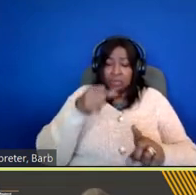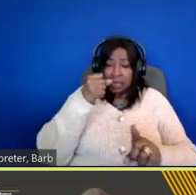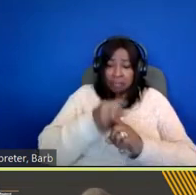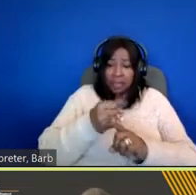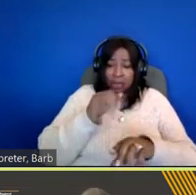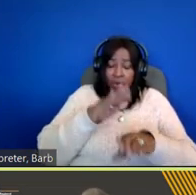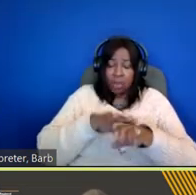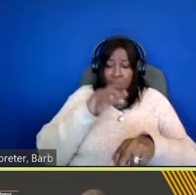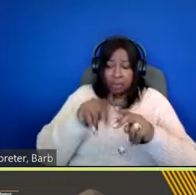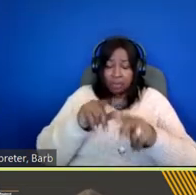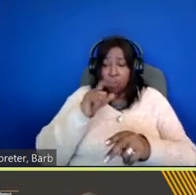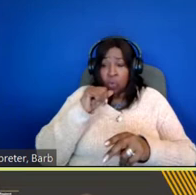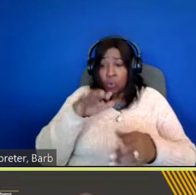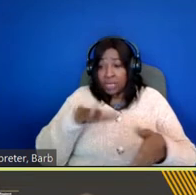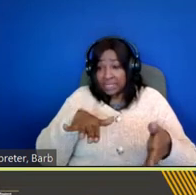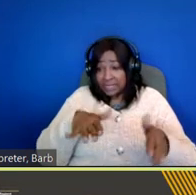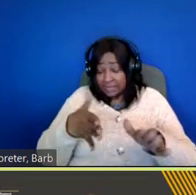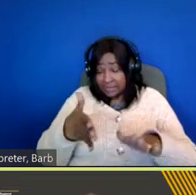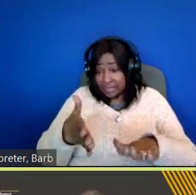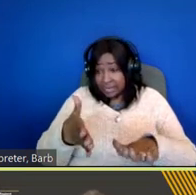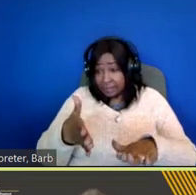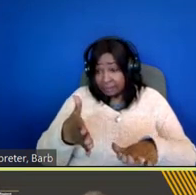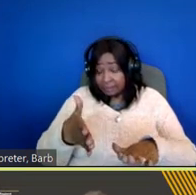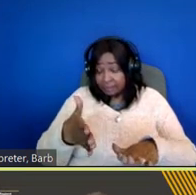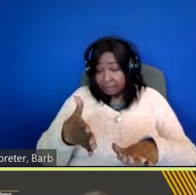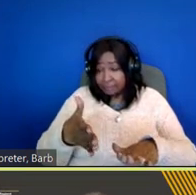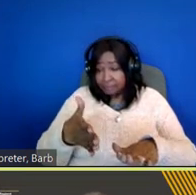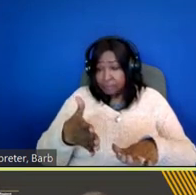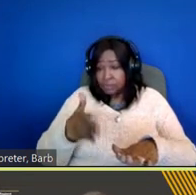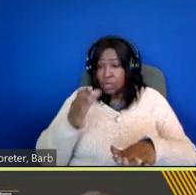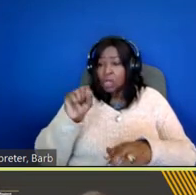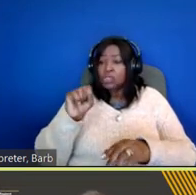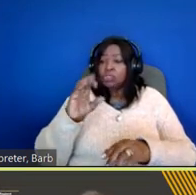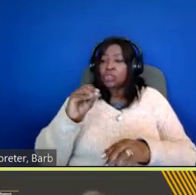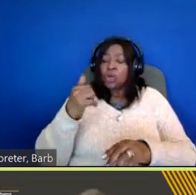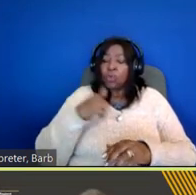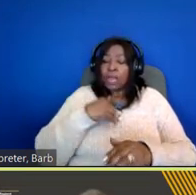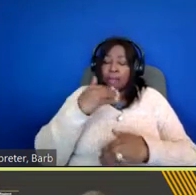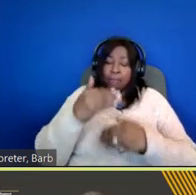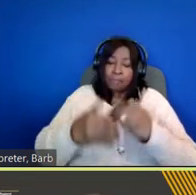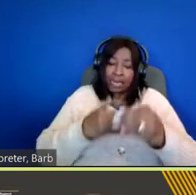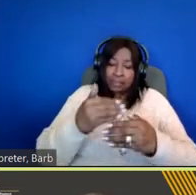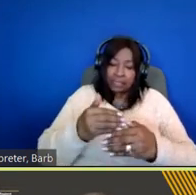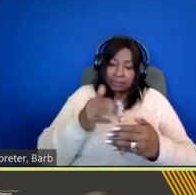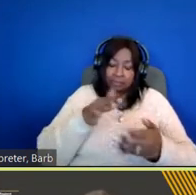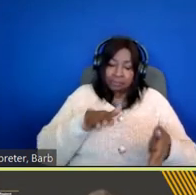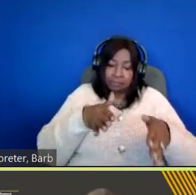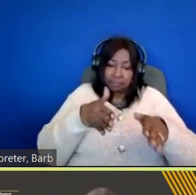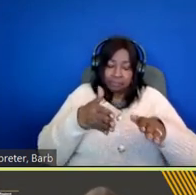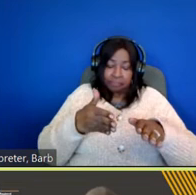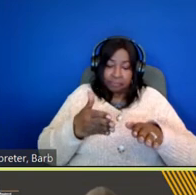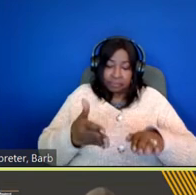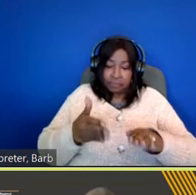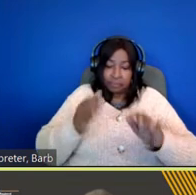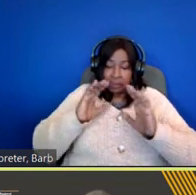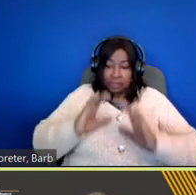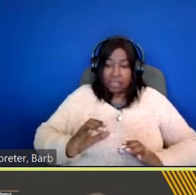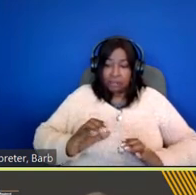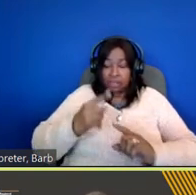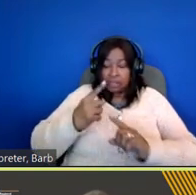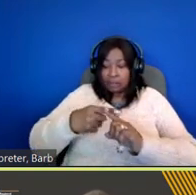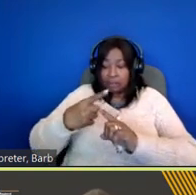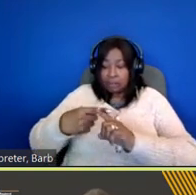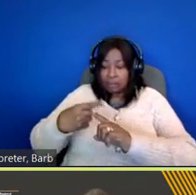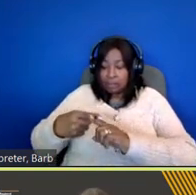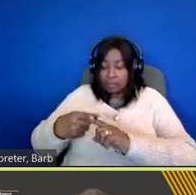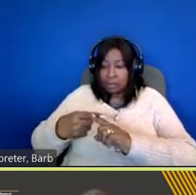deceased. So we process deceased customers on a monthly basis. What we are